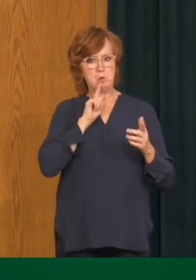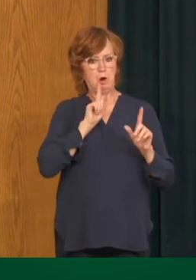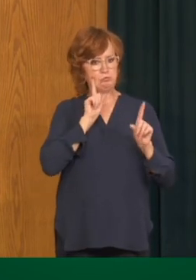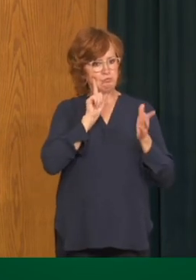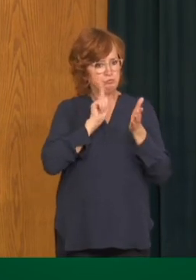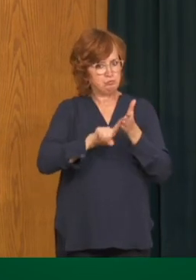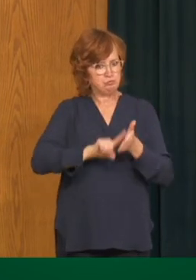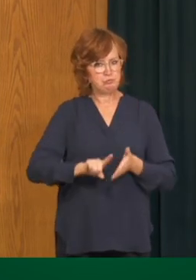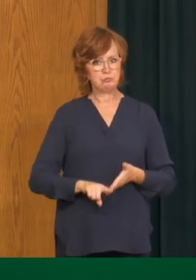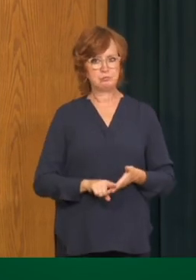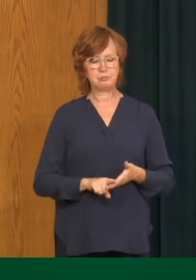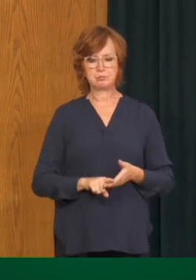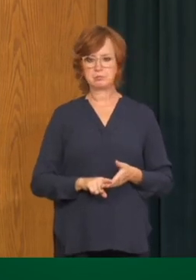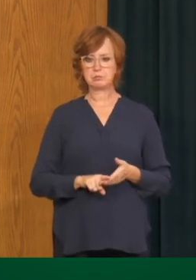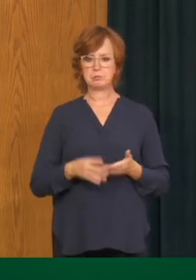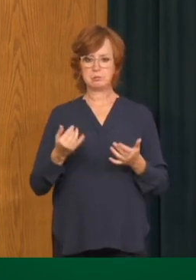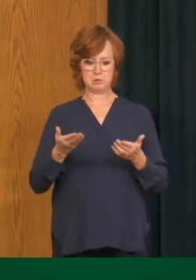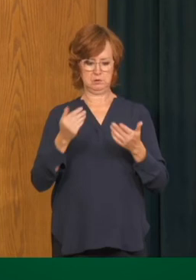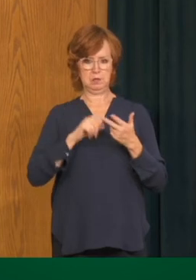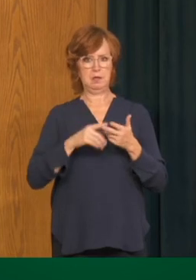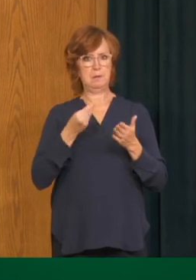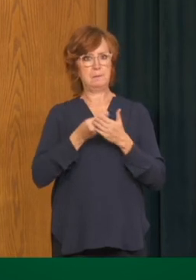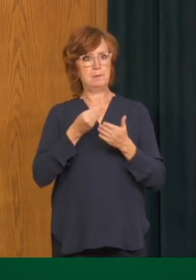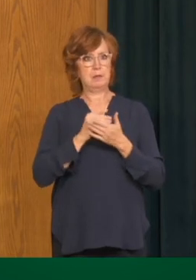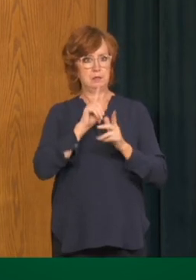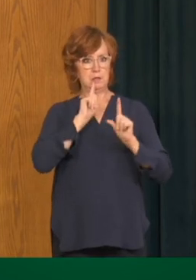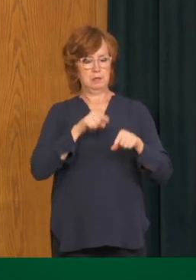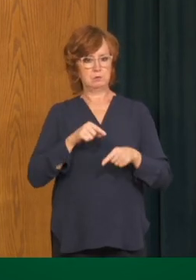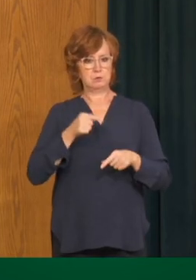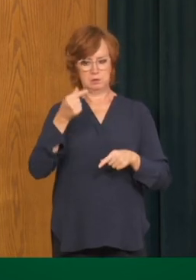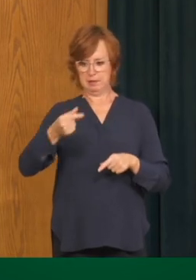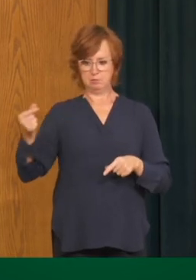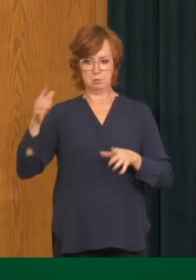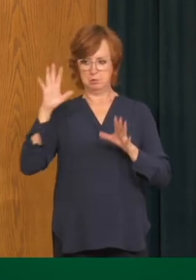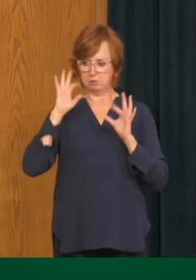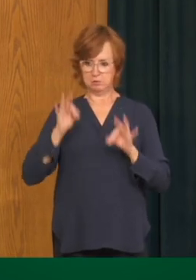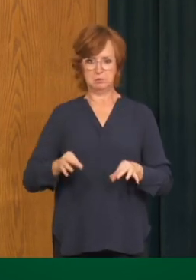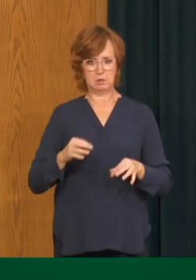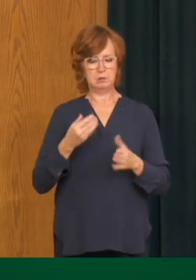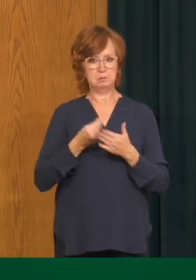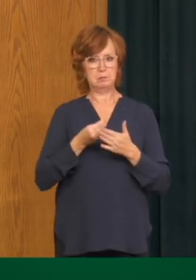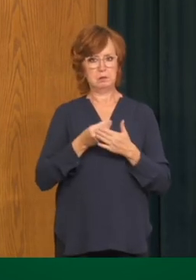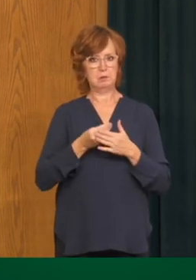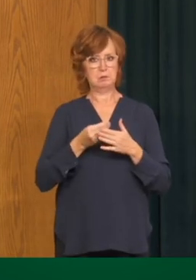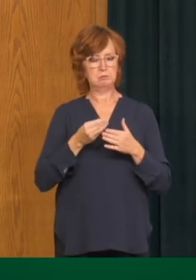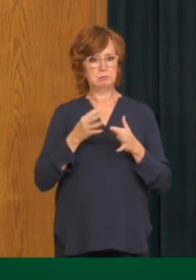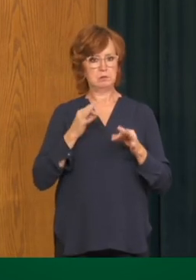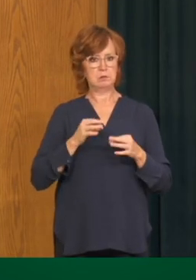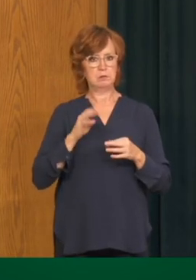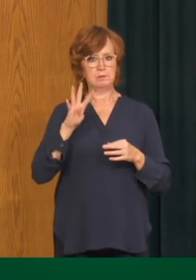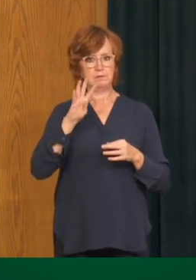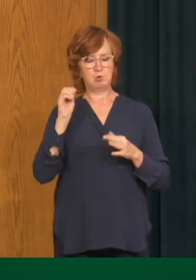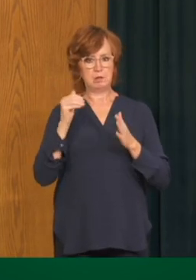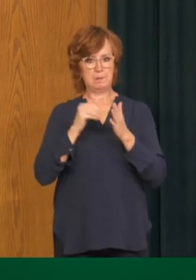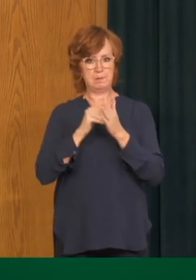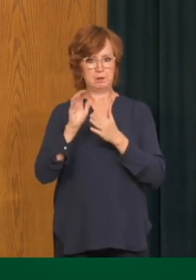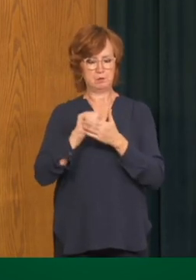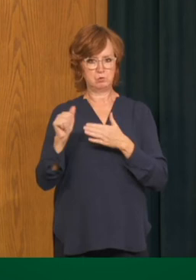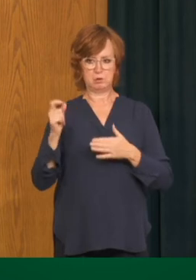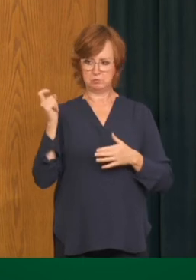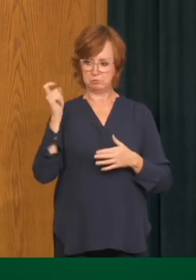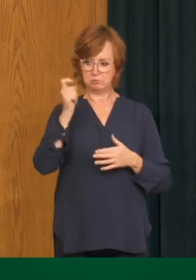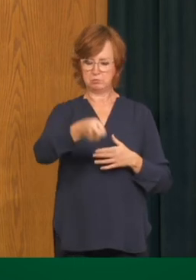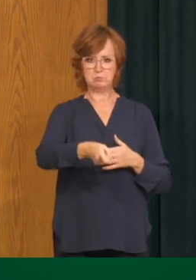funding is a government decision that was made by the government to allocate $40 million